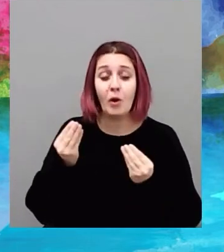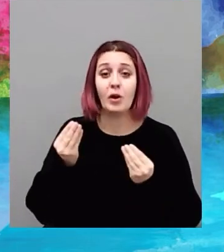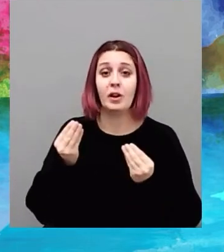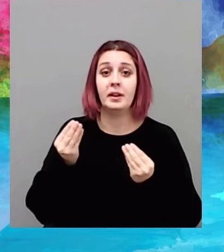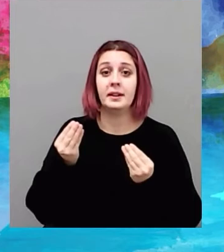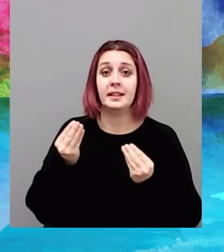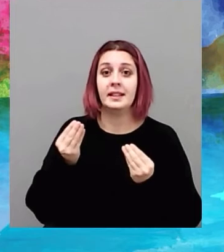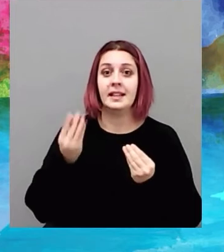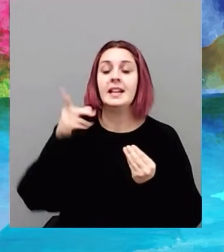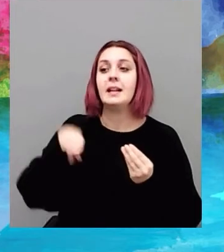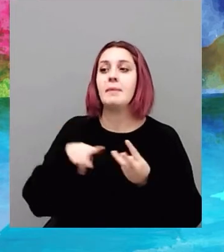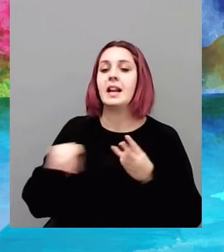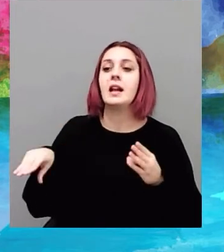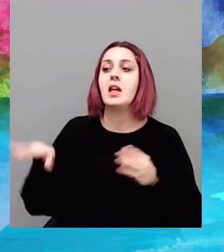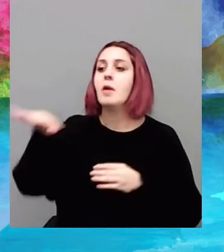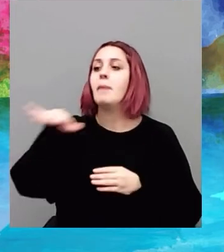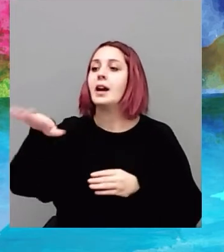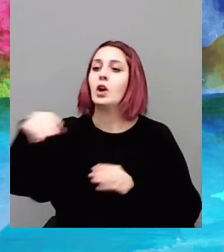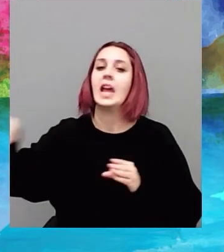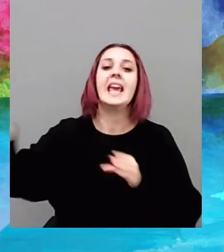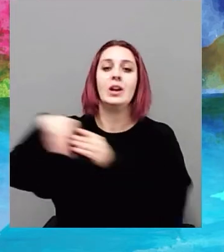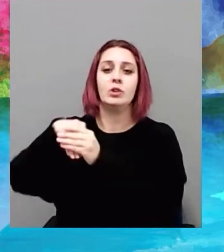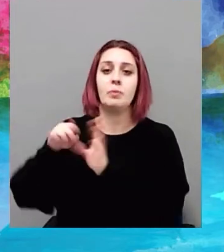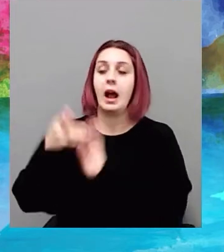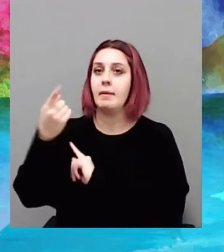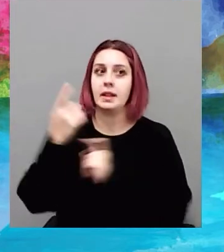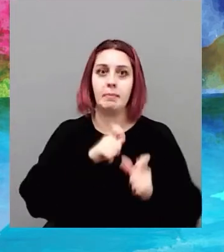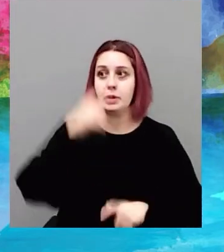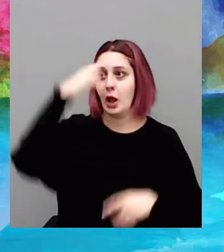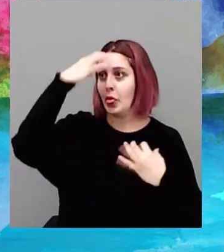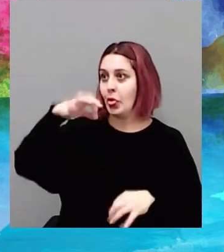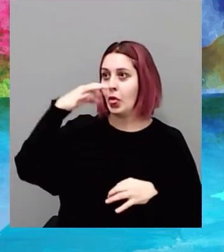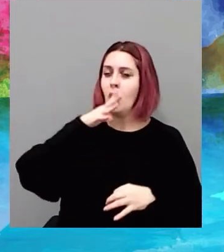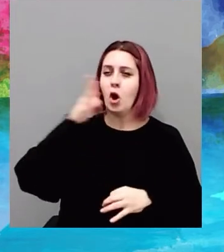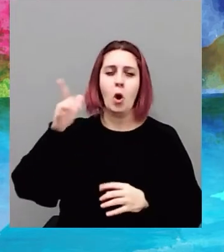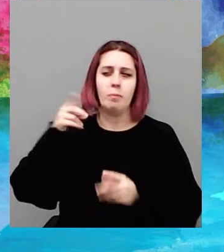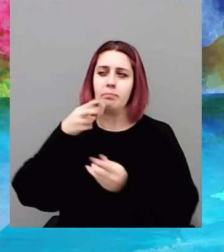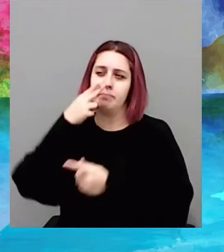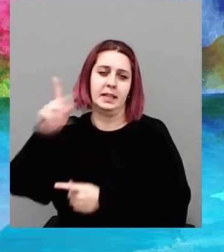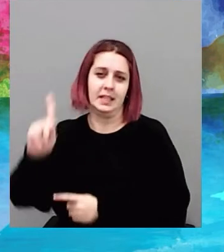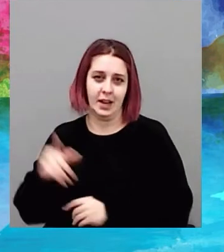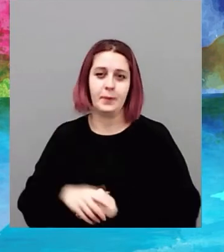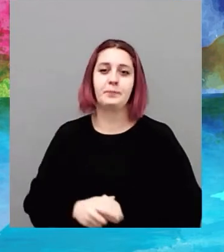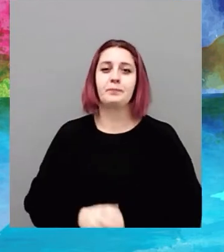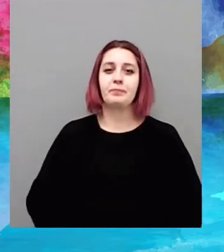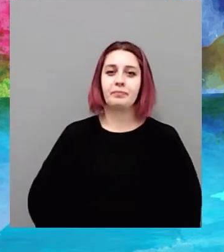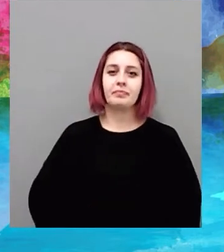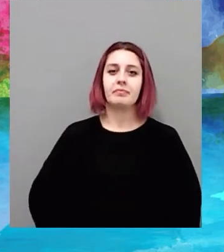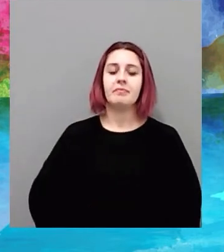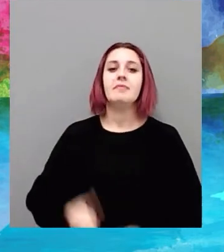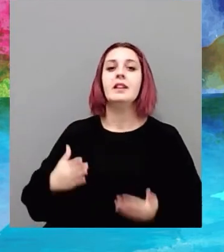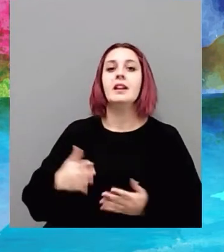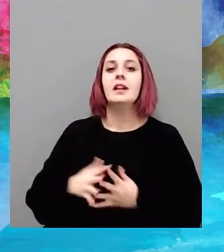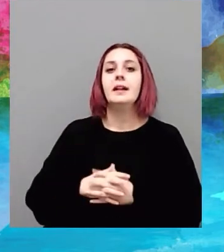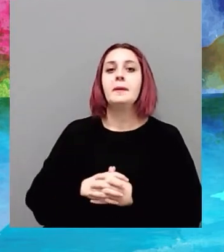security and the inclusion of these neighborhoods, which sometimes are lesser known in urban environments. I wanted to talk